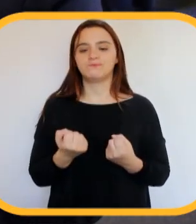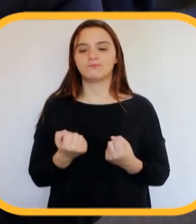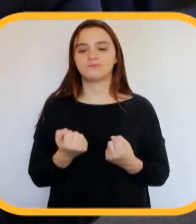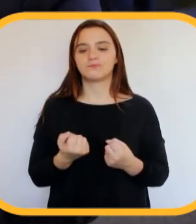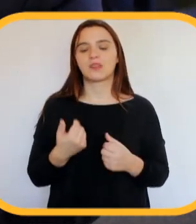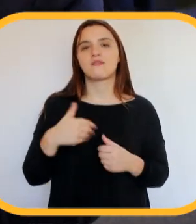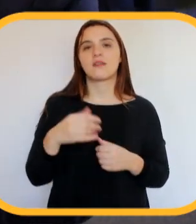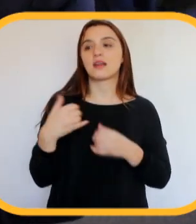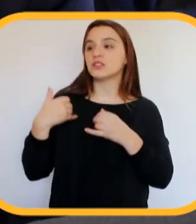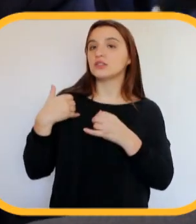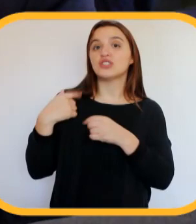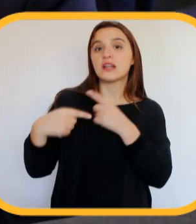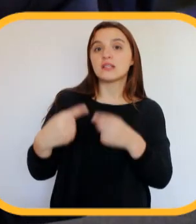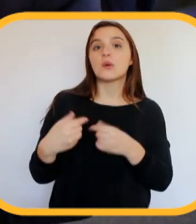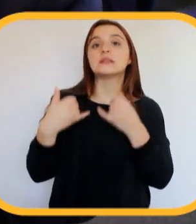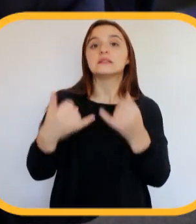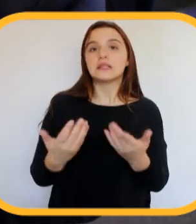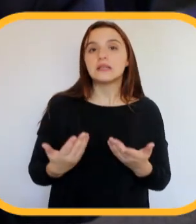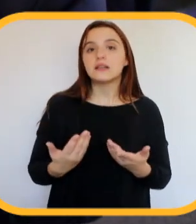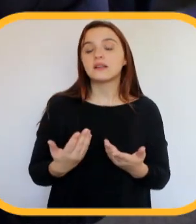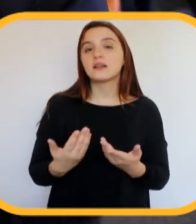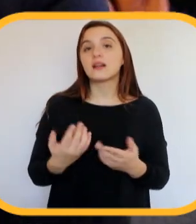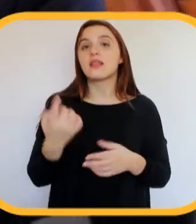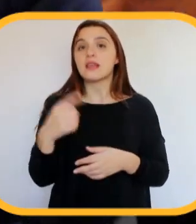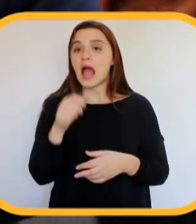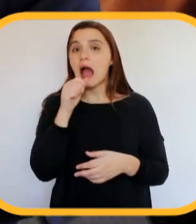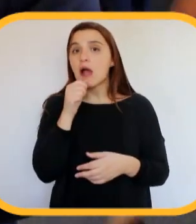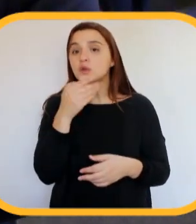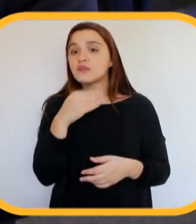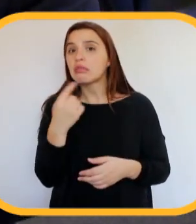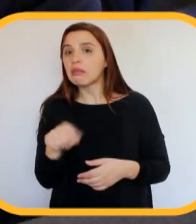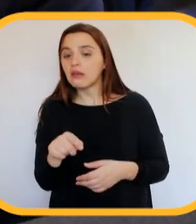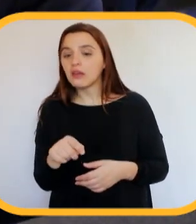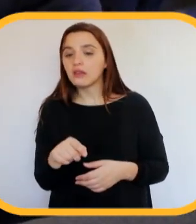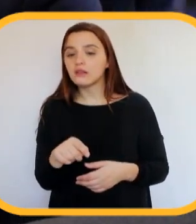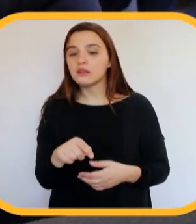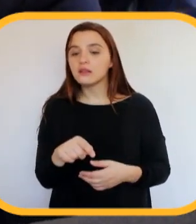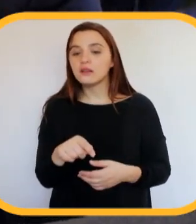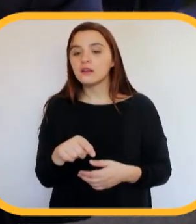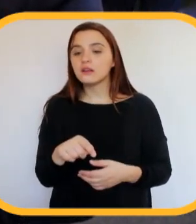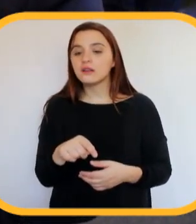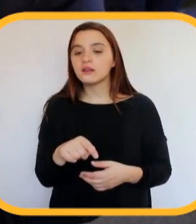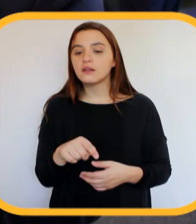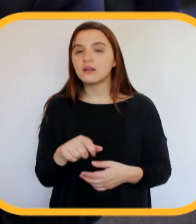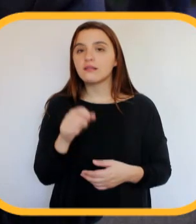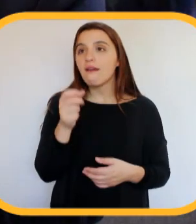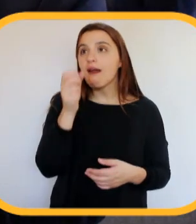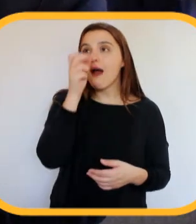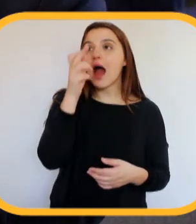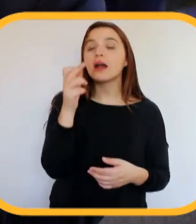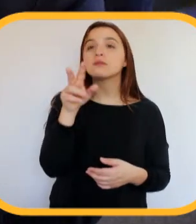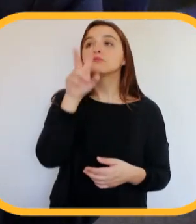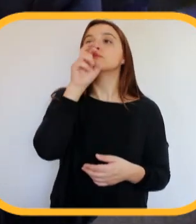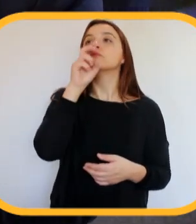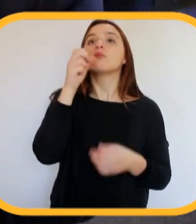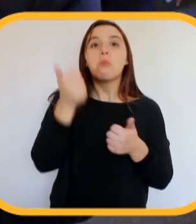sure whether next generation they are going to have enough water, they are going to have like